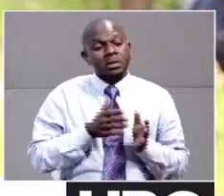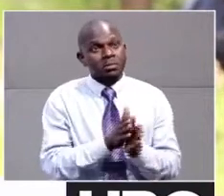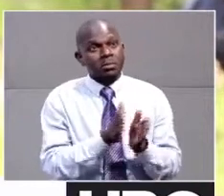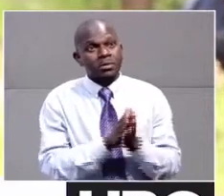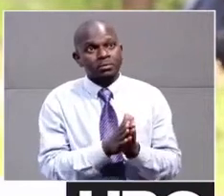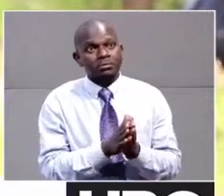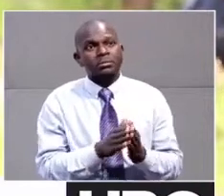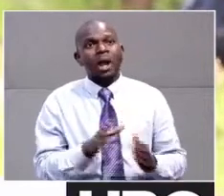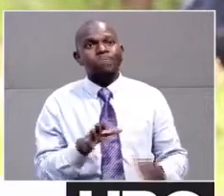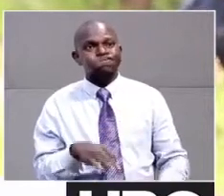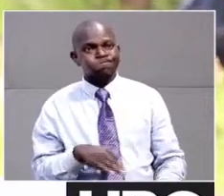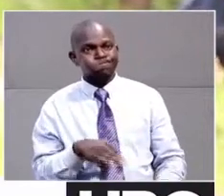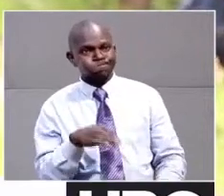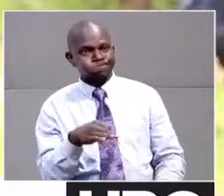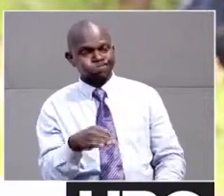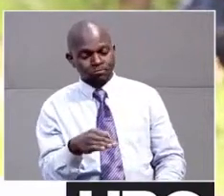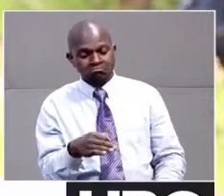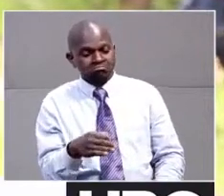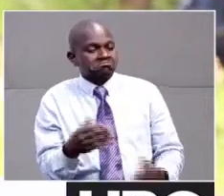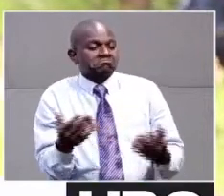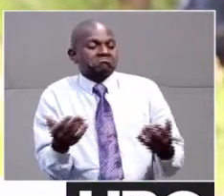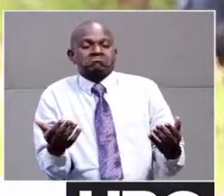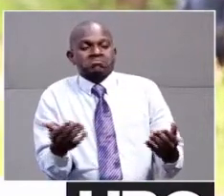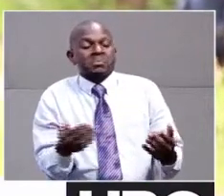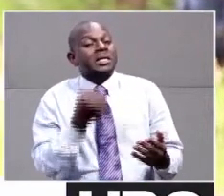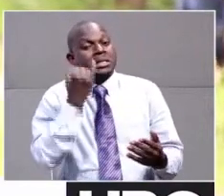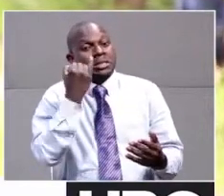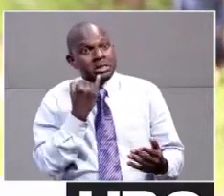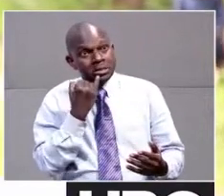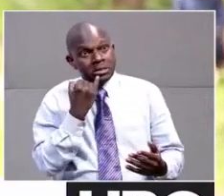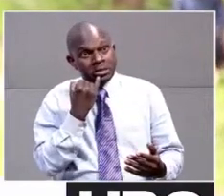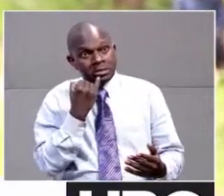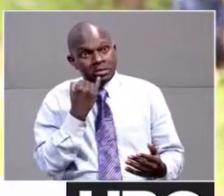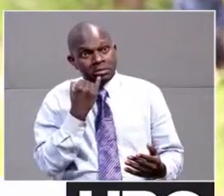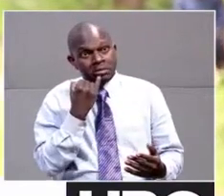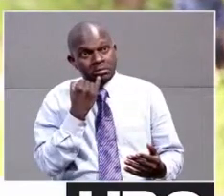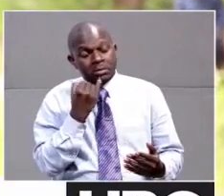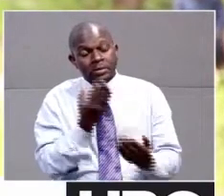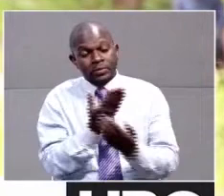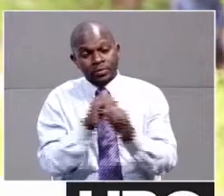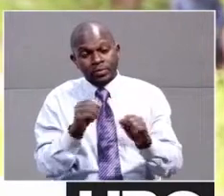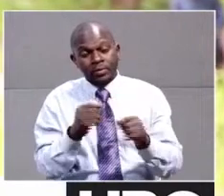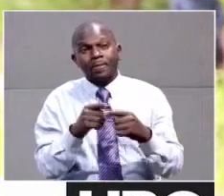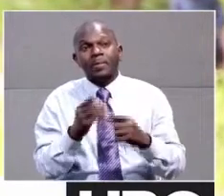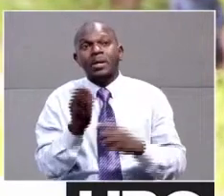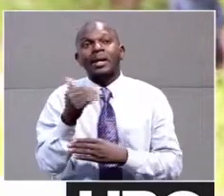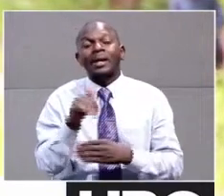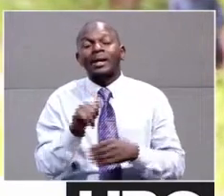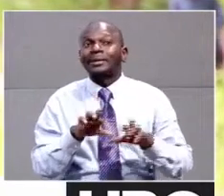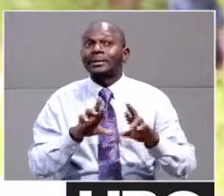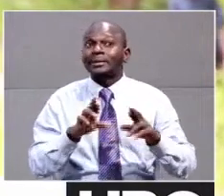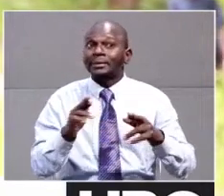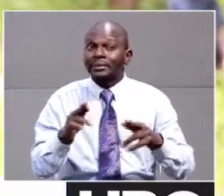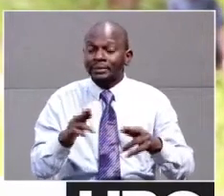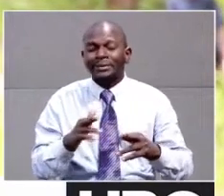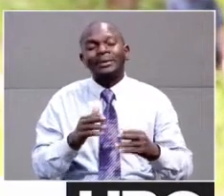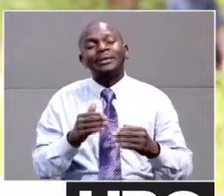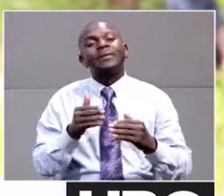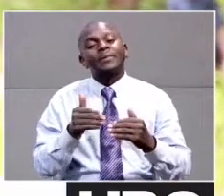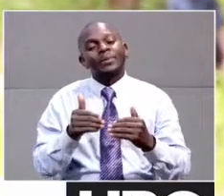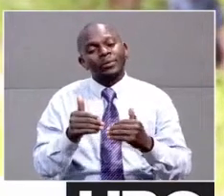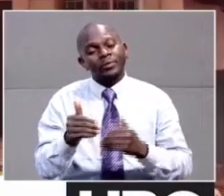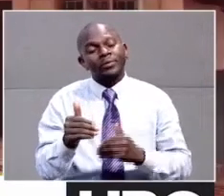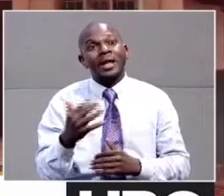my 9th pregnancy, you don't take it as a very serious risk. It is a high risk when a mother goes beyond